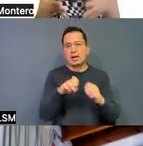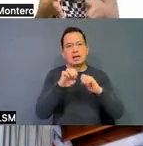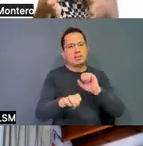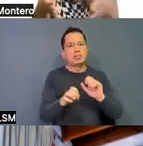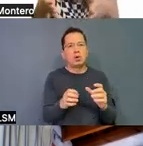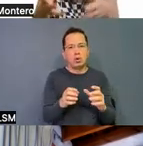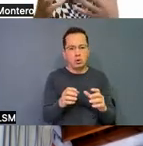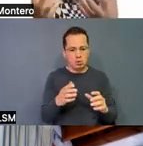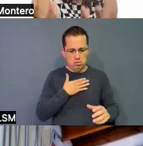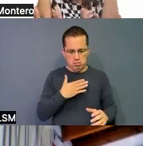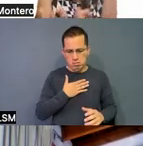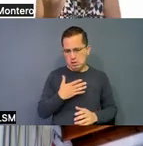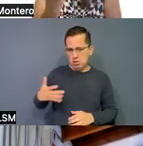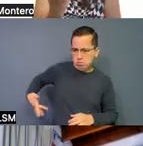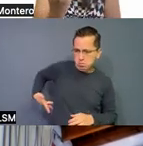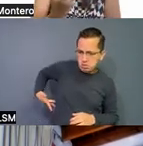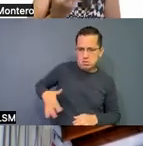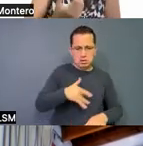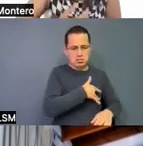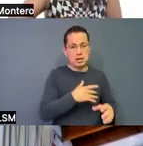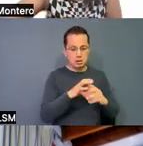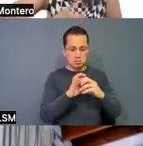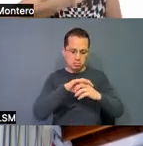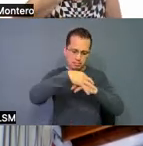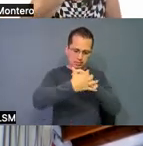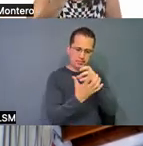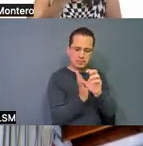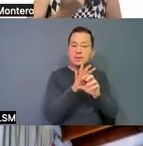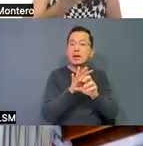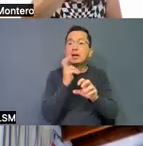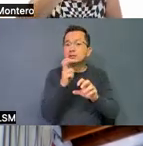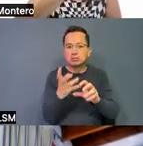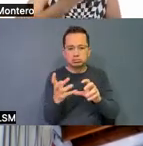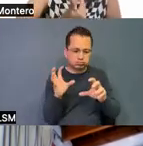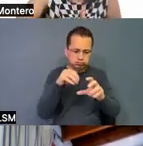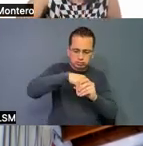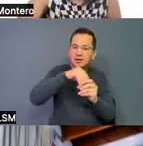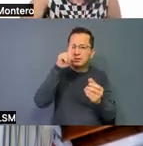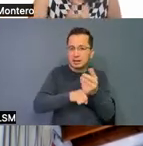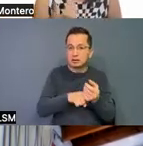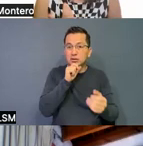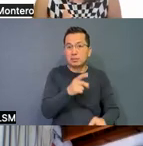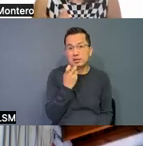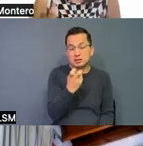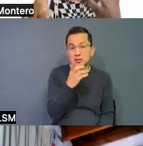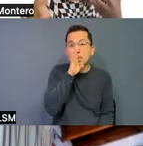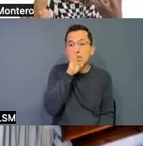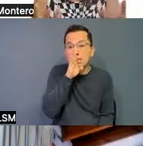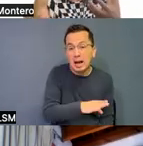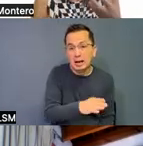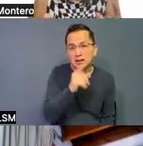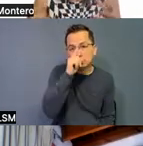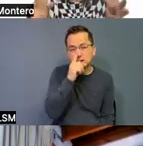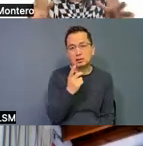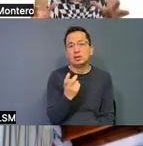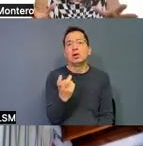goes through the organs and it provides support for your body. For instance, the fact that you can stand up straight has to do with you have